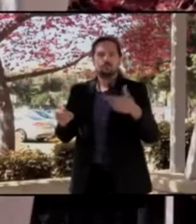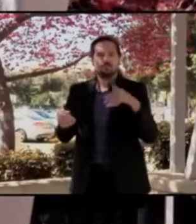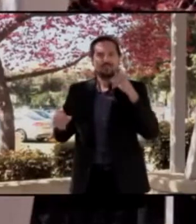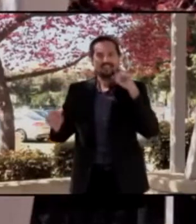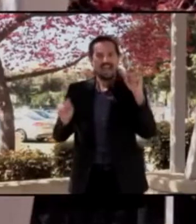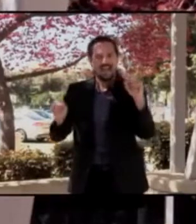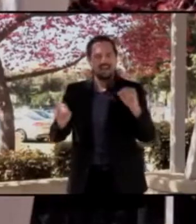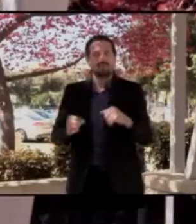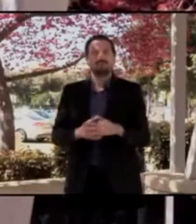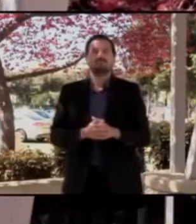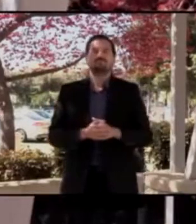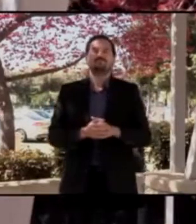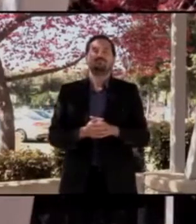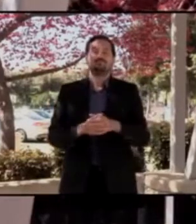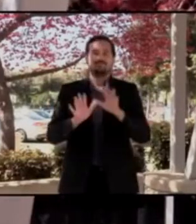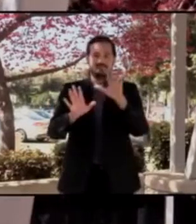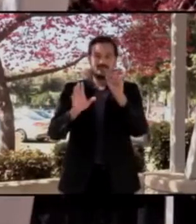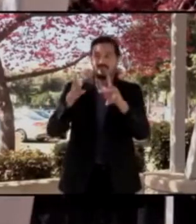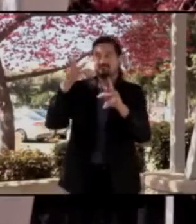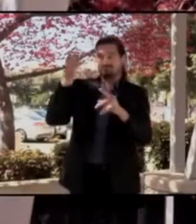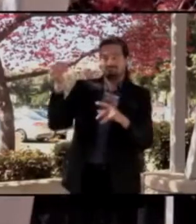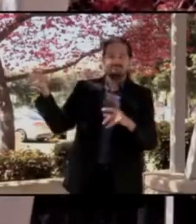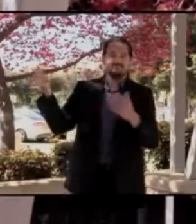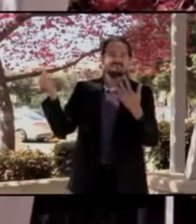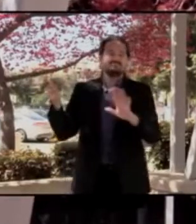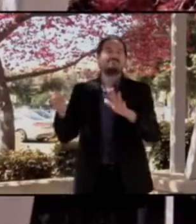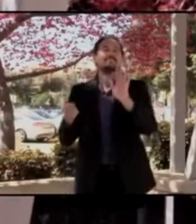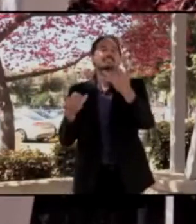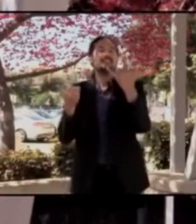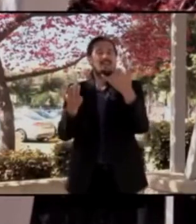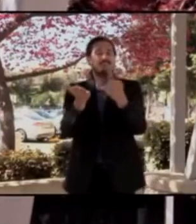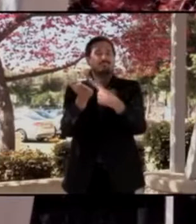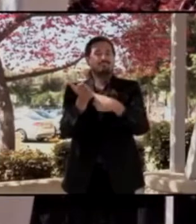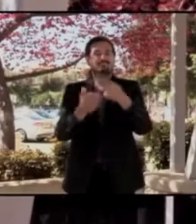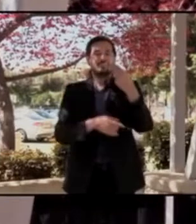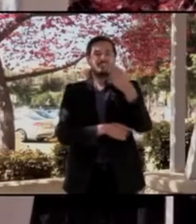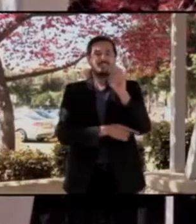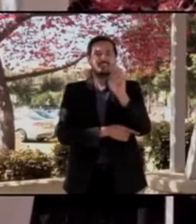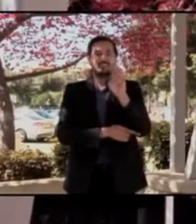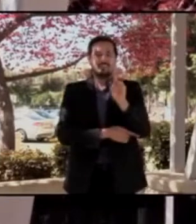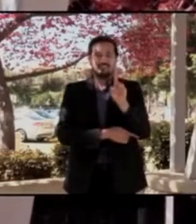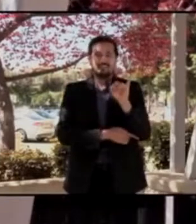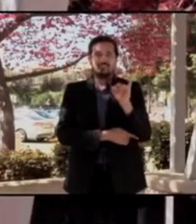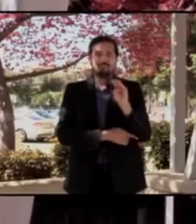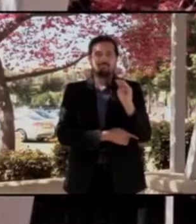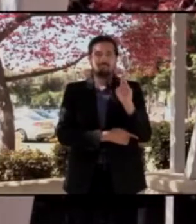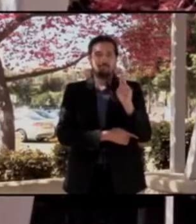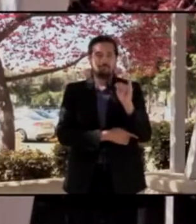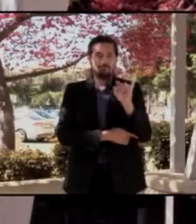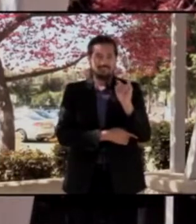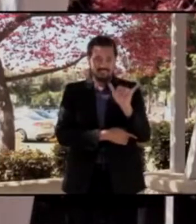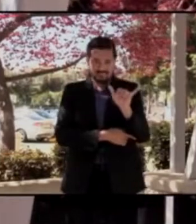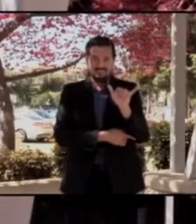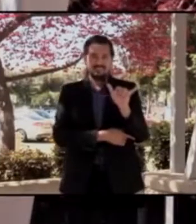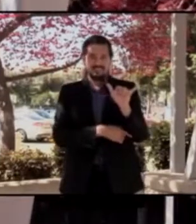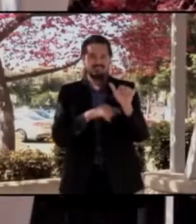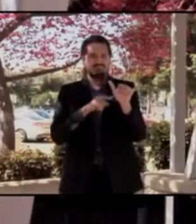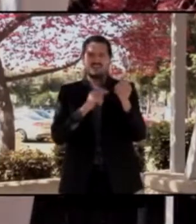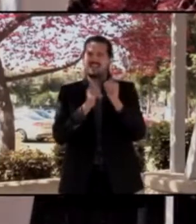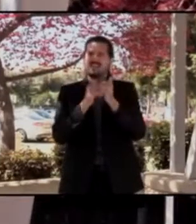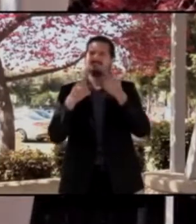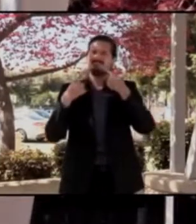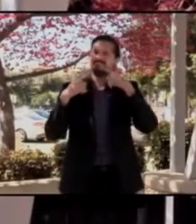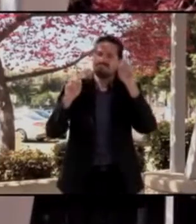The question is regarding herd immunity and how does our 1 million people having launched on